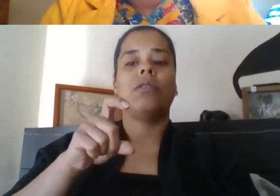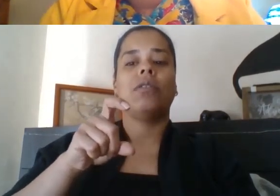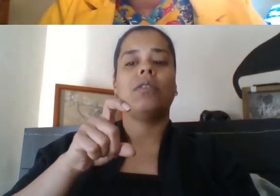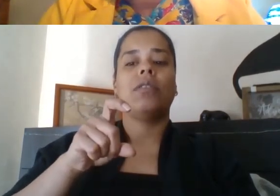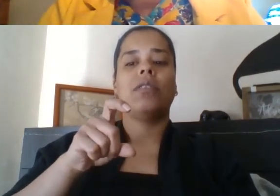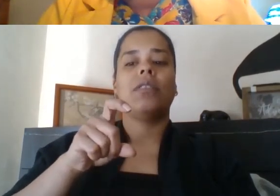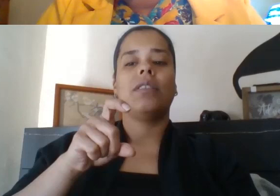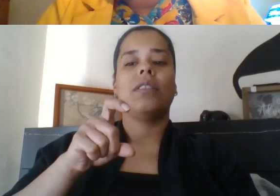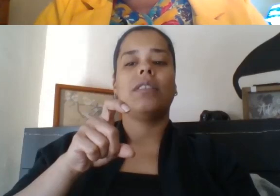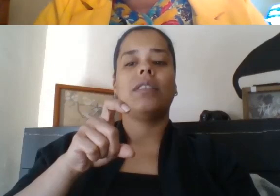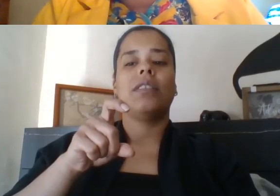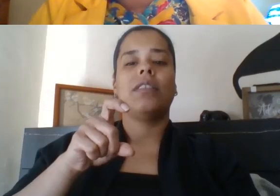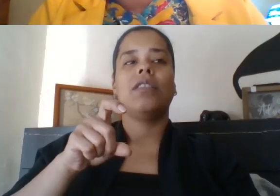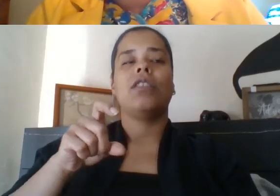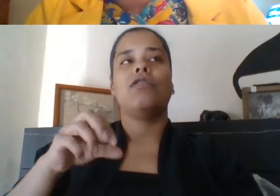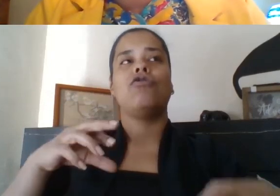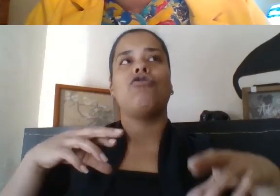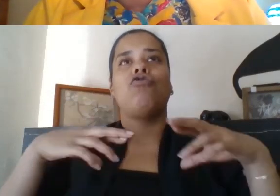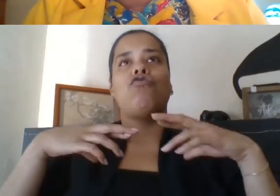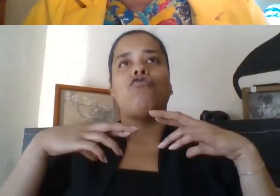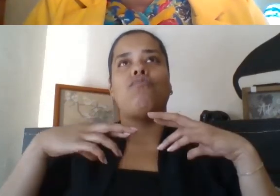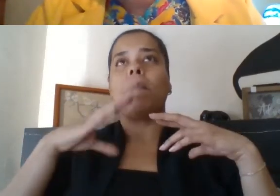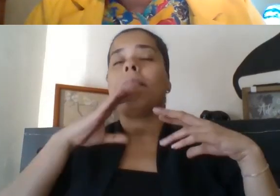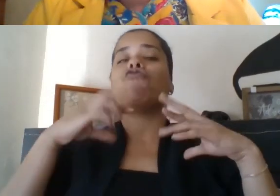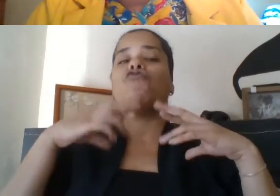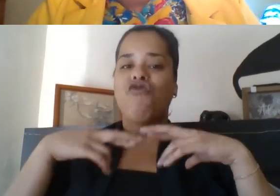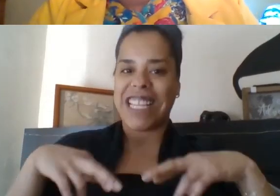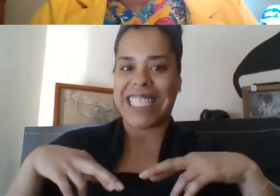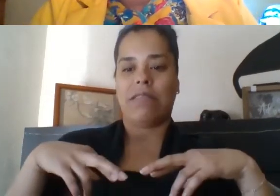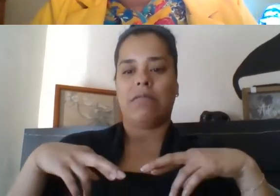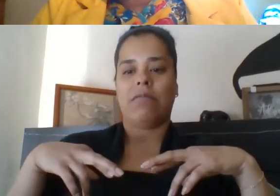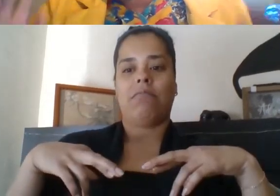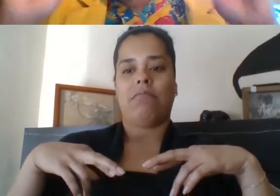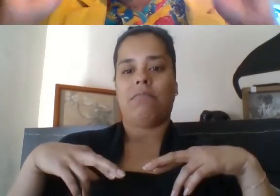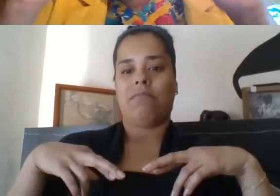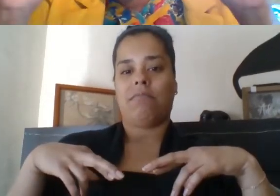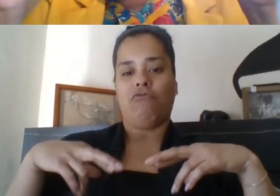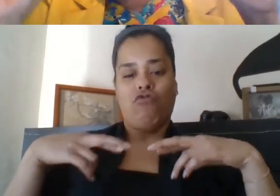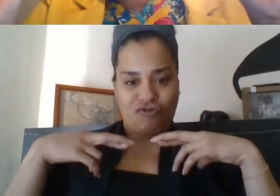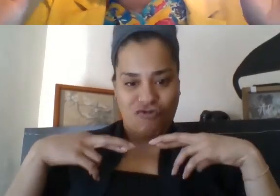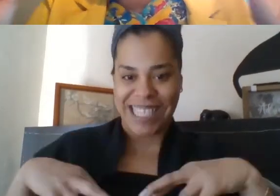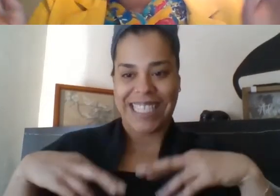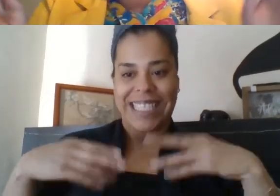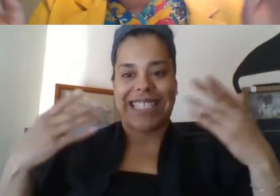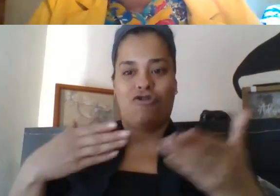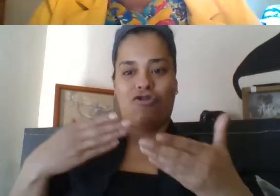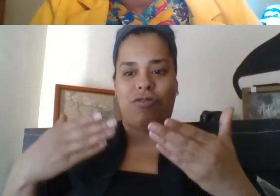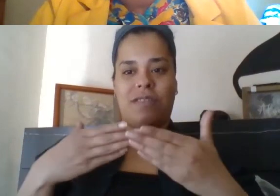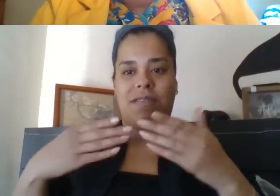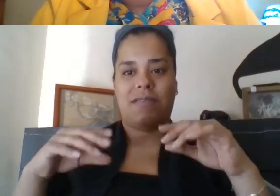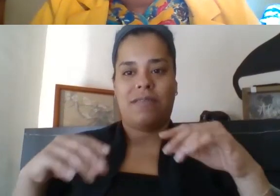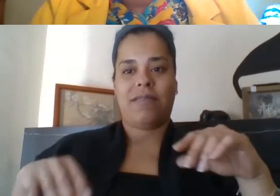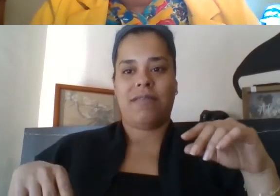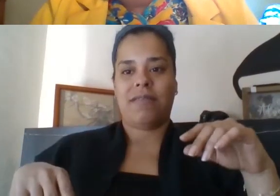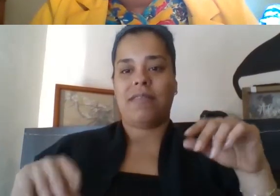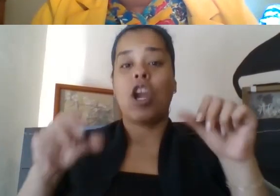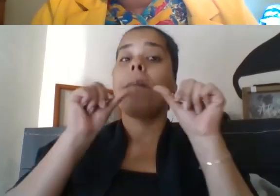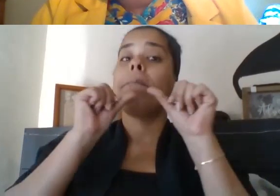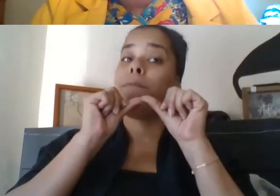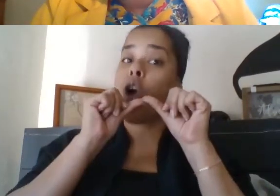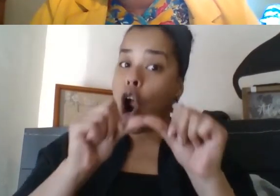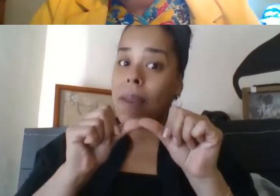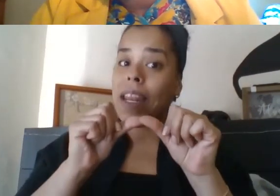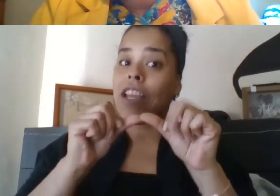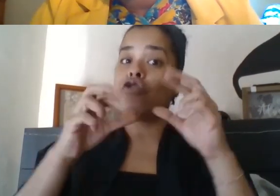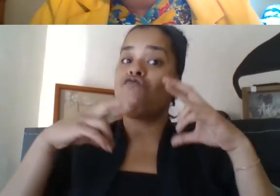a resident. Resident. A resident. The term. You have to be a permanent resident. You have to